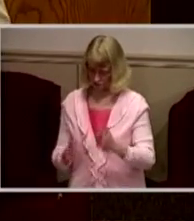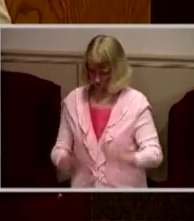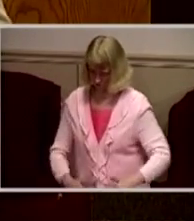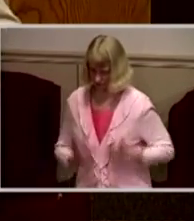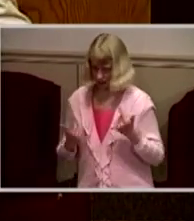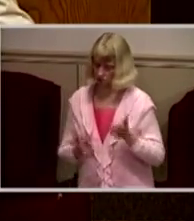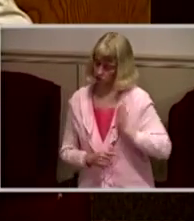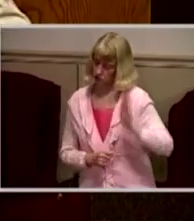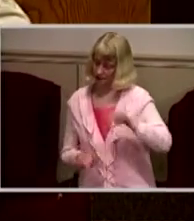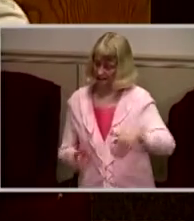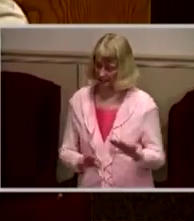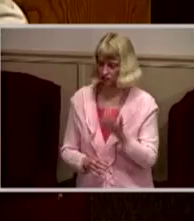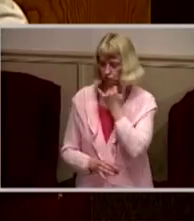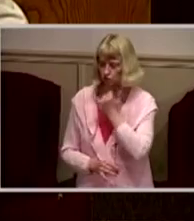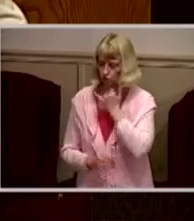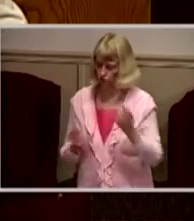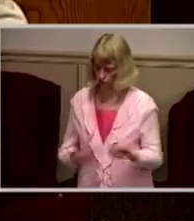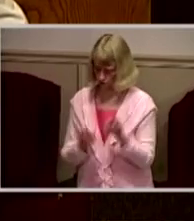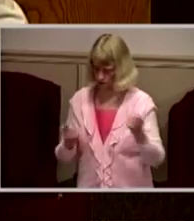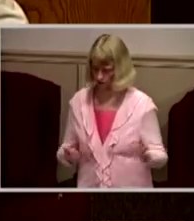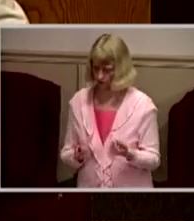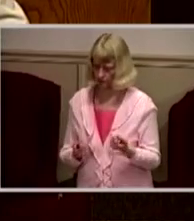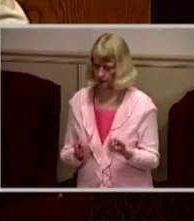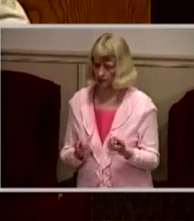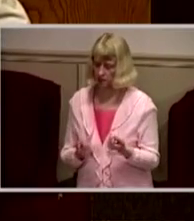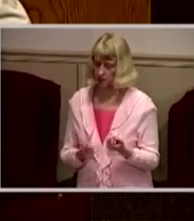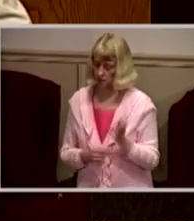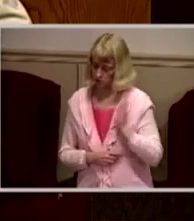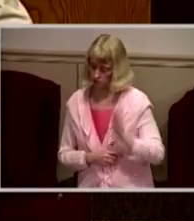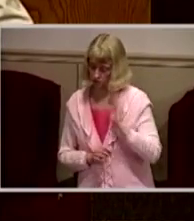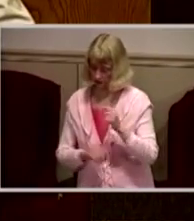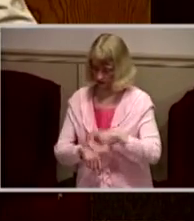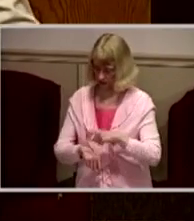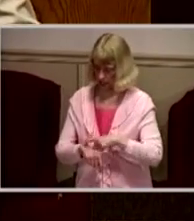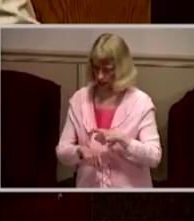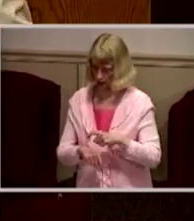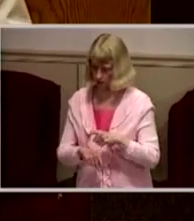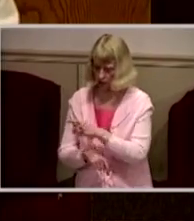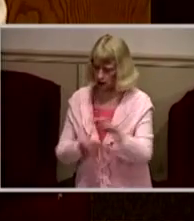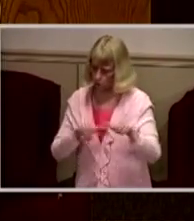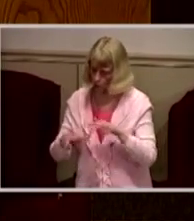who were dead in trespasses and sins, wherein in time